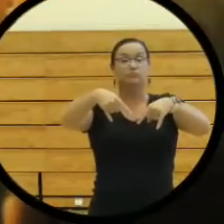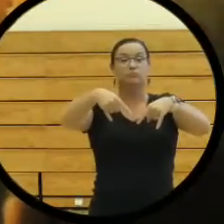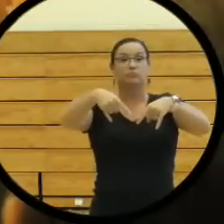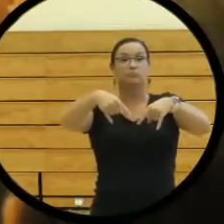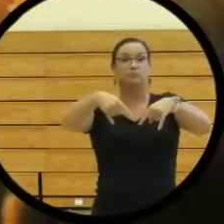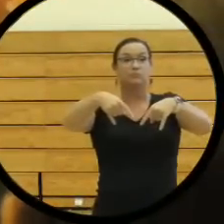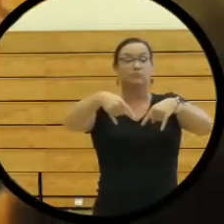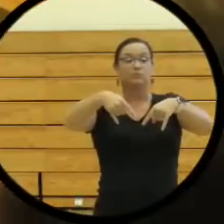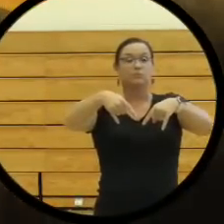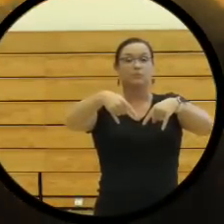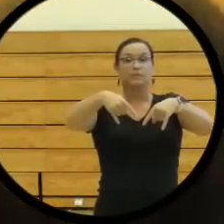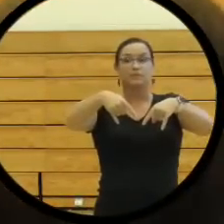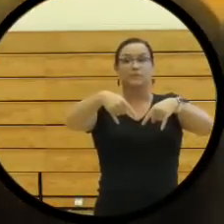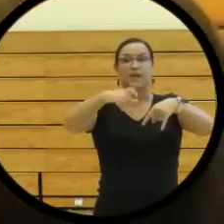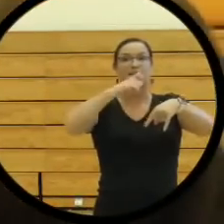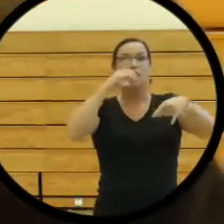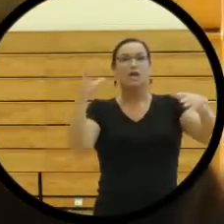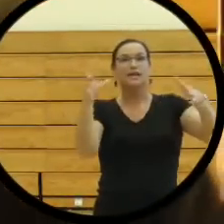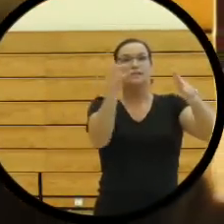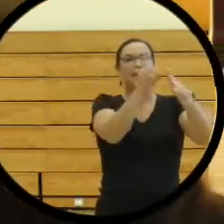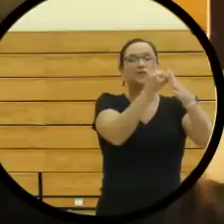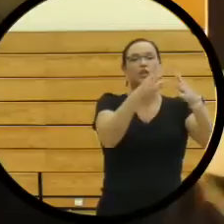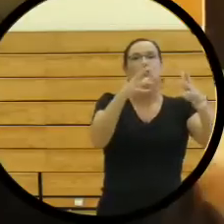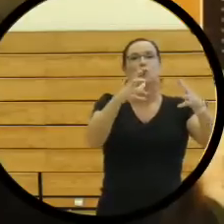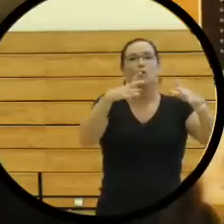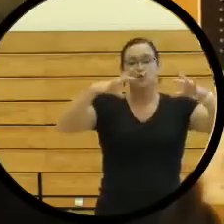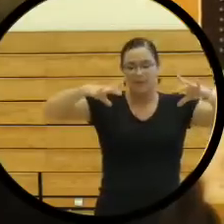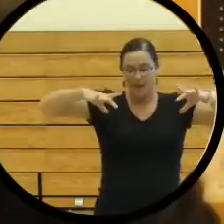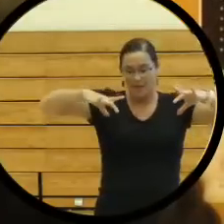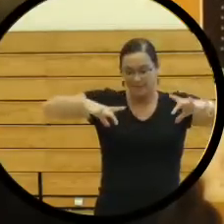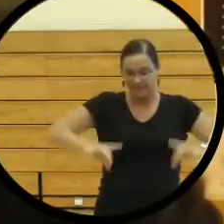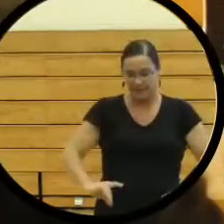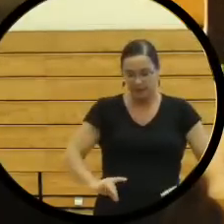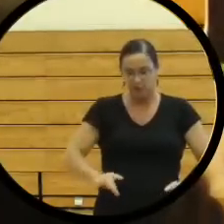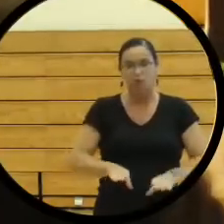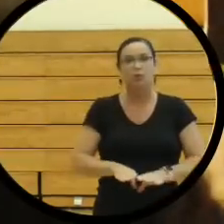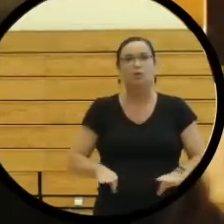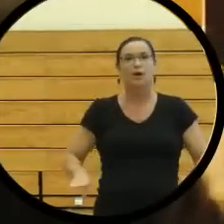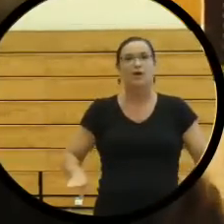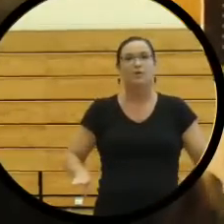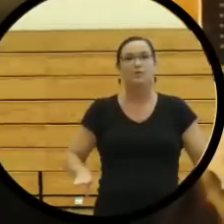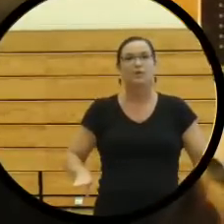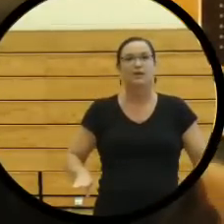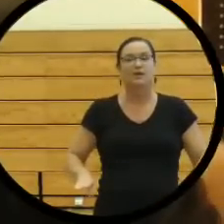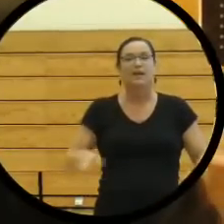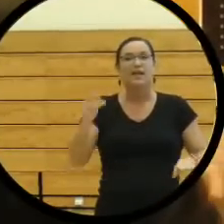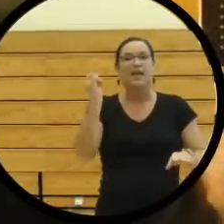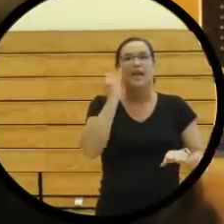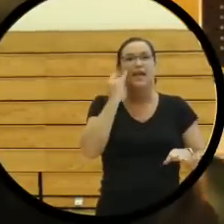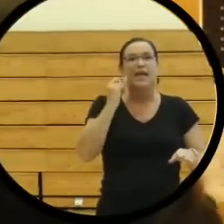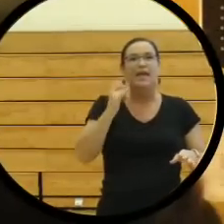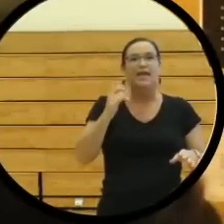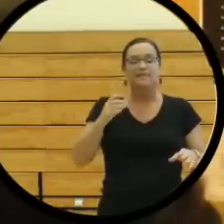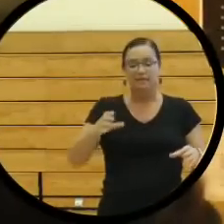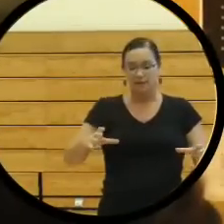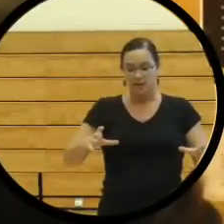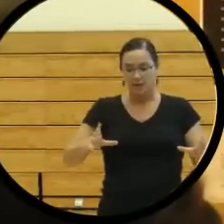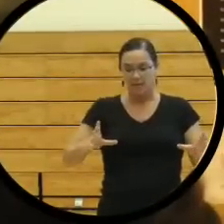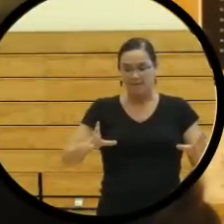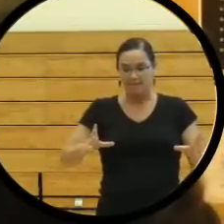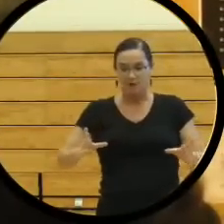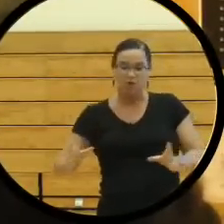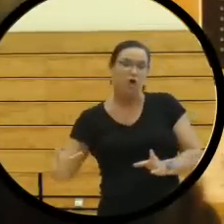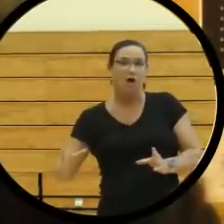blocks, right? You want to get it attached to the ground, because if it falls off of those blocks, then it can warp the building and cause a lot